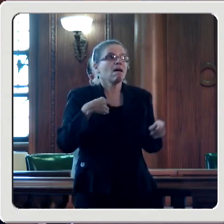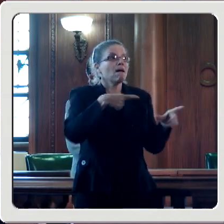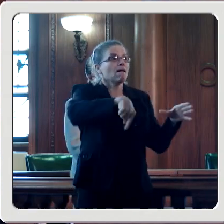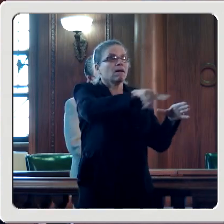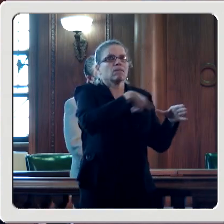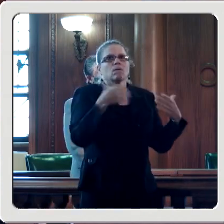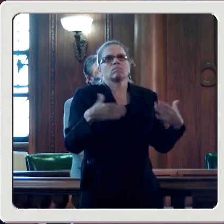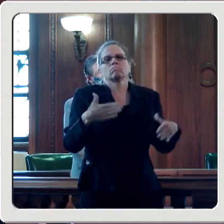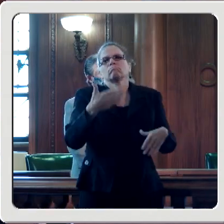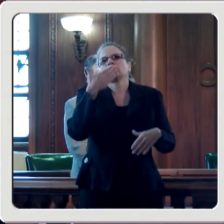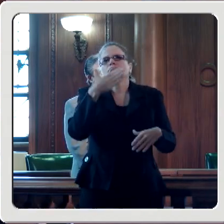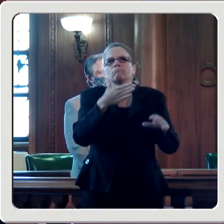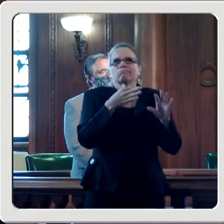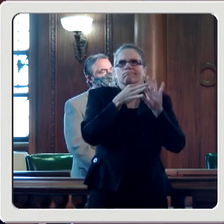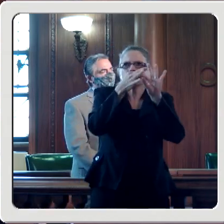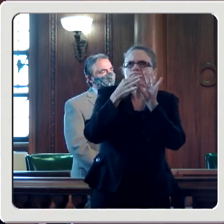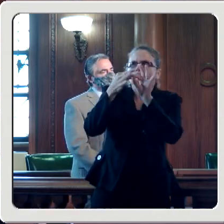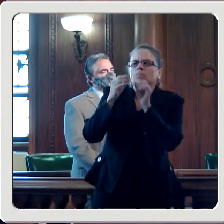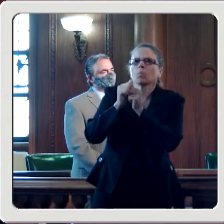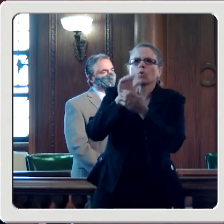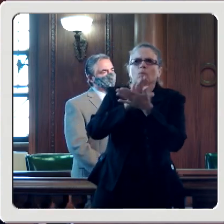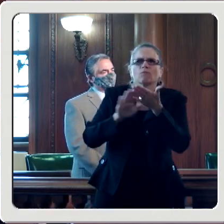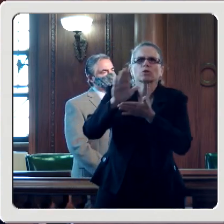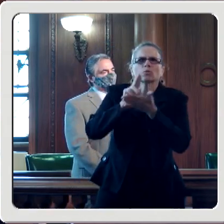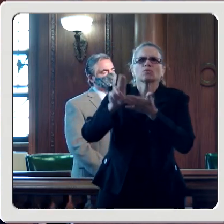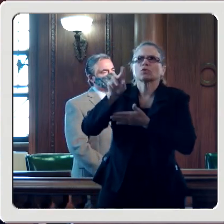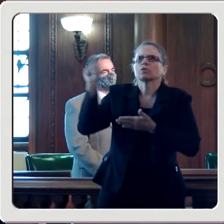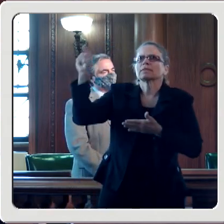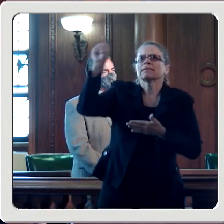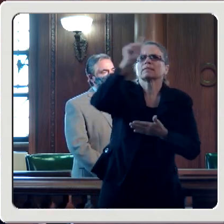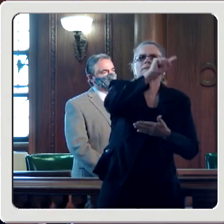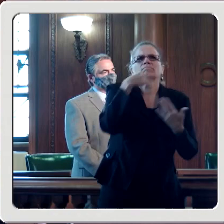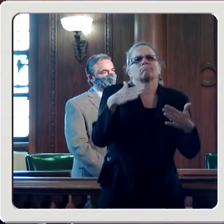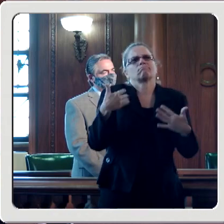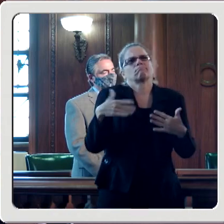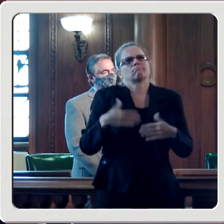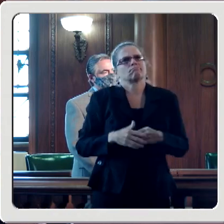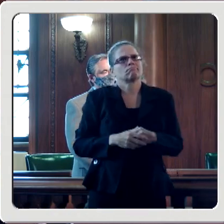really important. There will be, again, an influx of